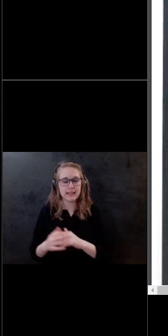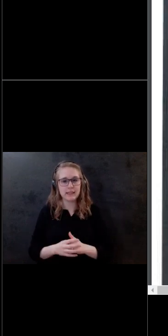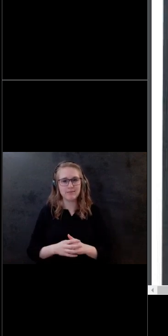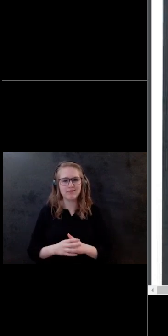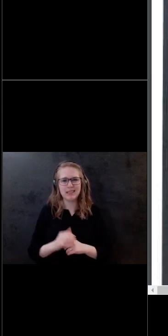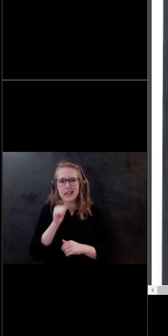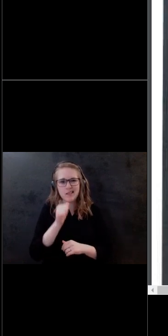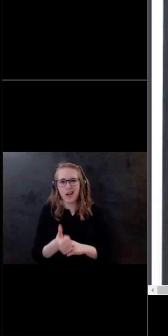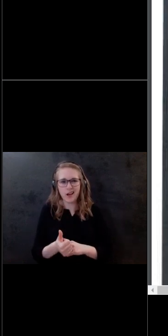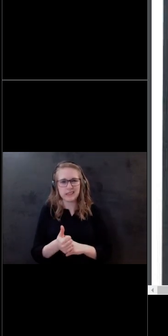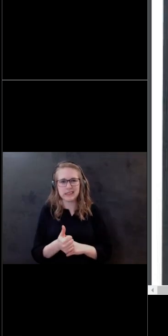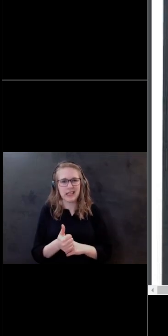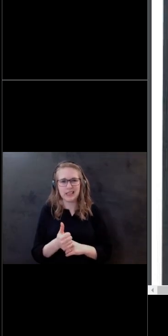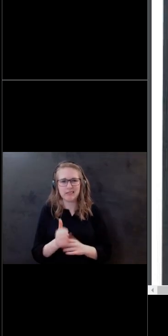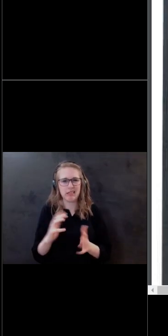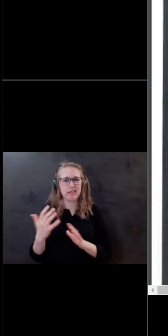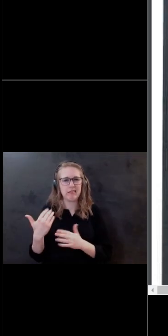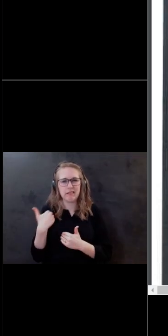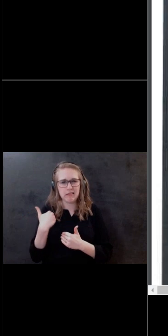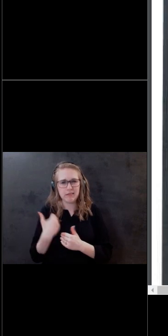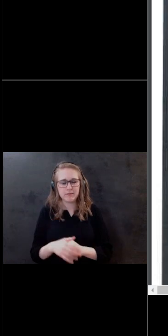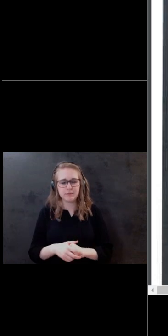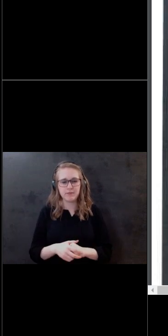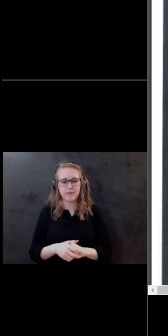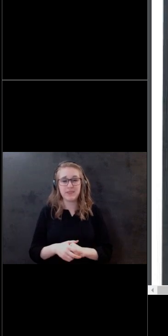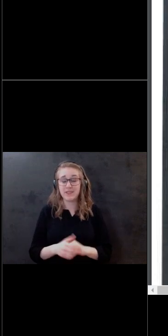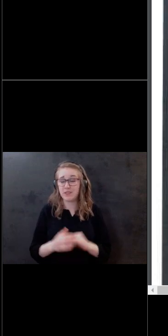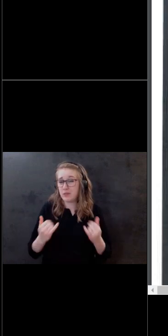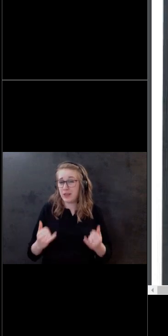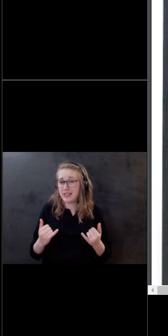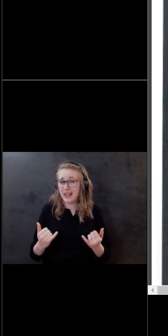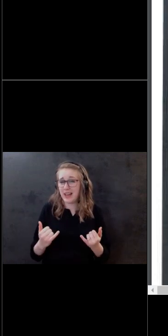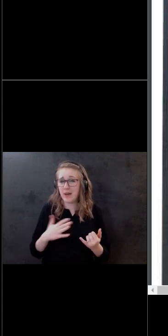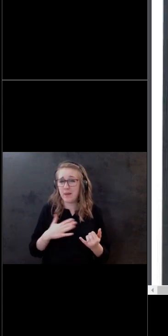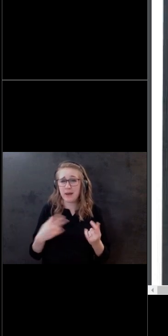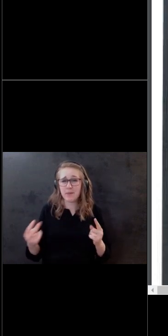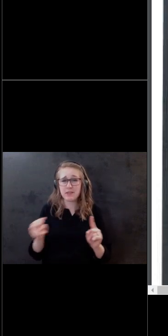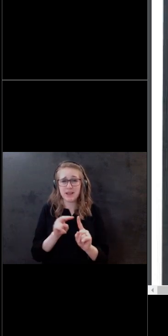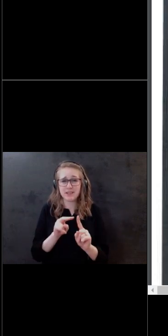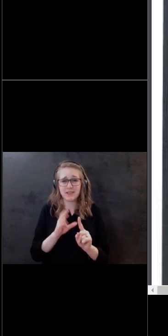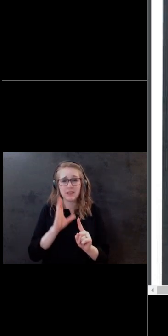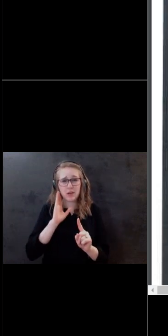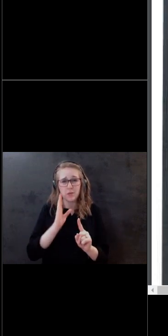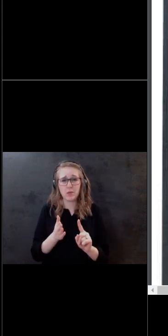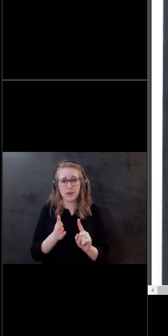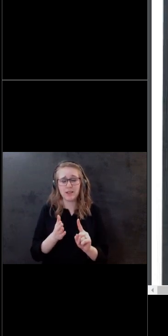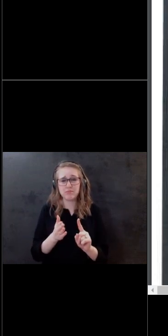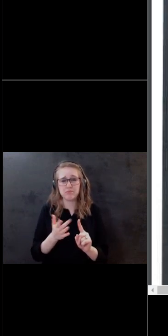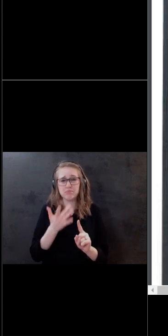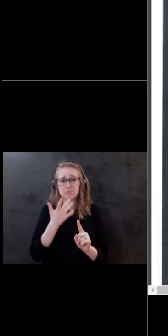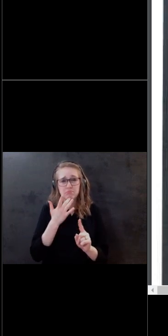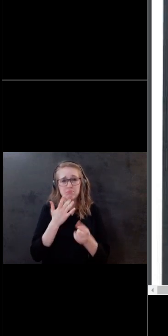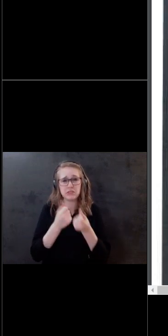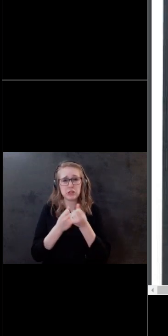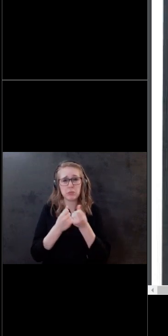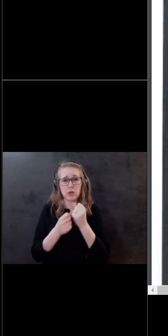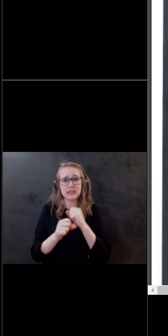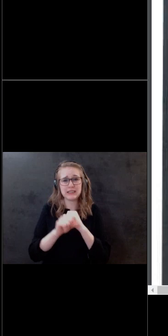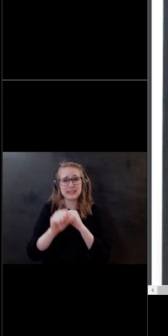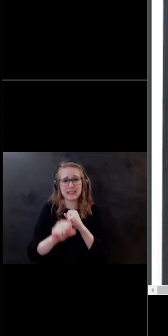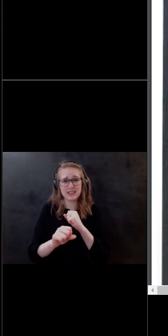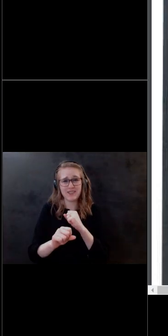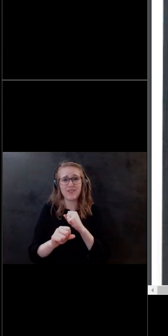liability? So at this stage of the game, my position is I'm going to be in favor of the extension for